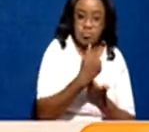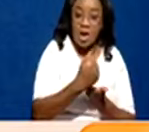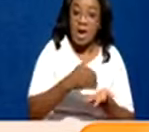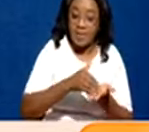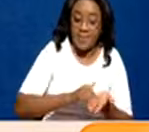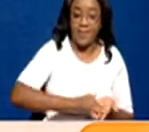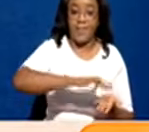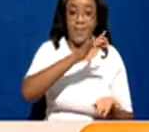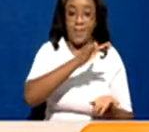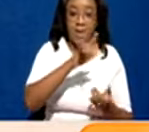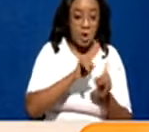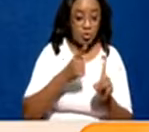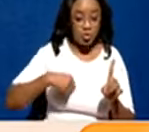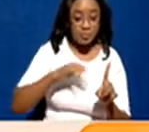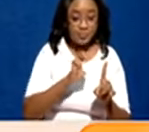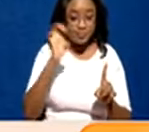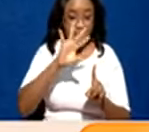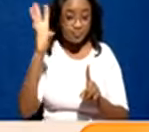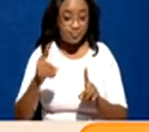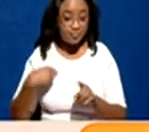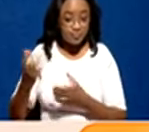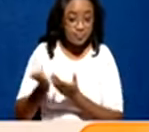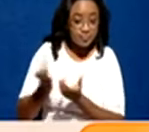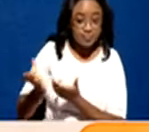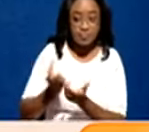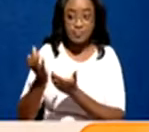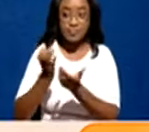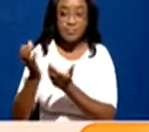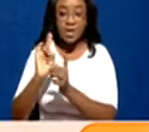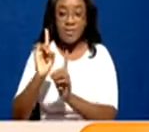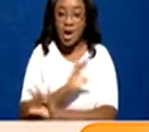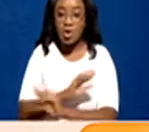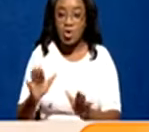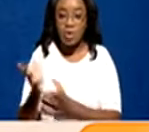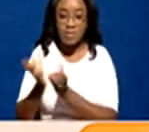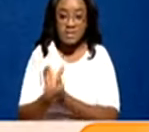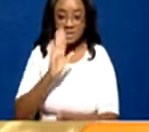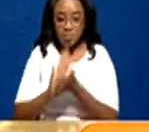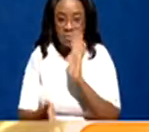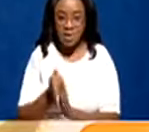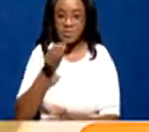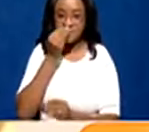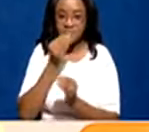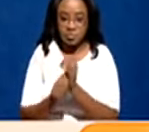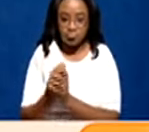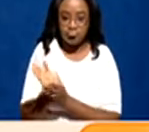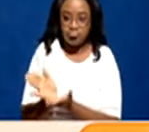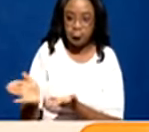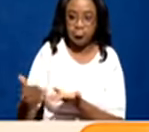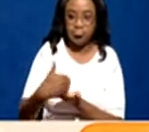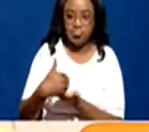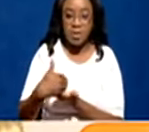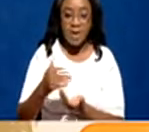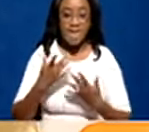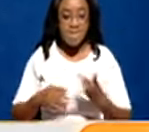And also, as African, as we talk about trade, there is no trade without production. The seed